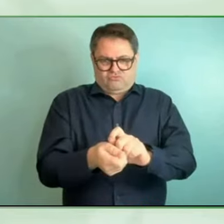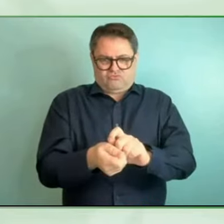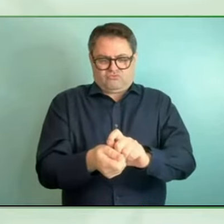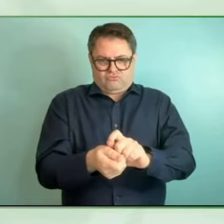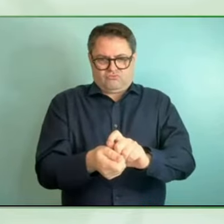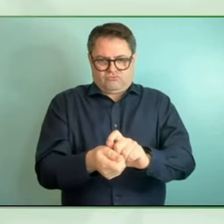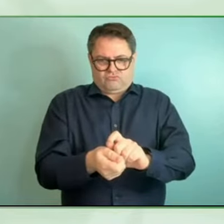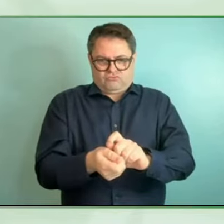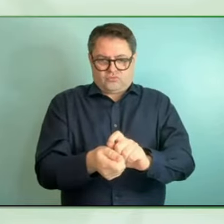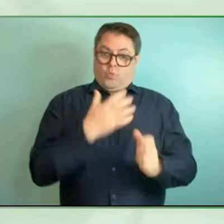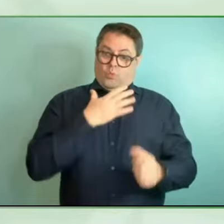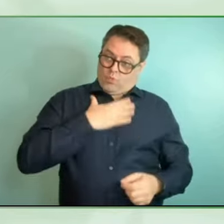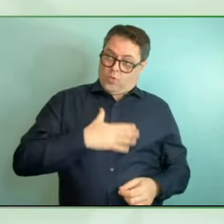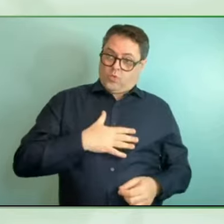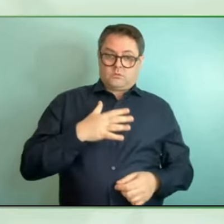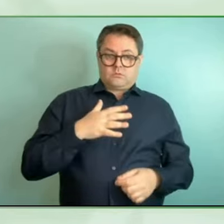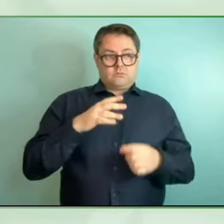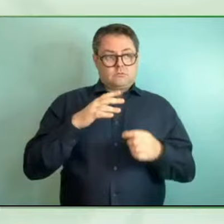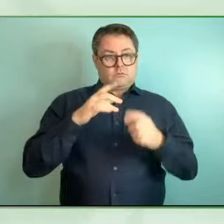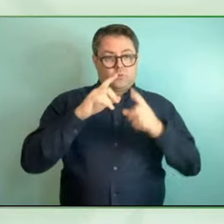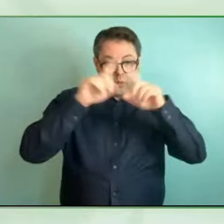academic context.